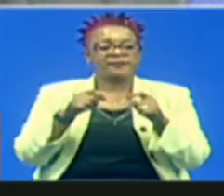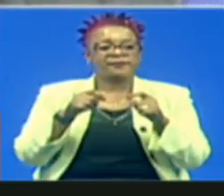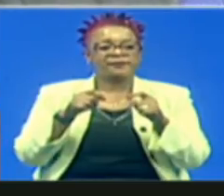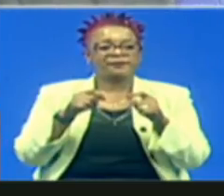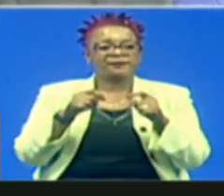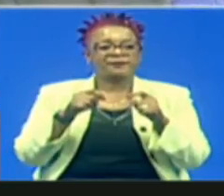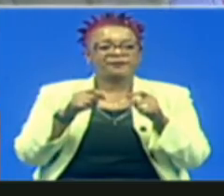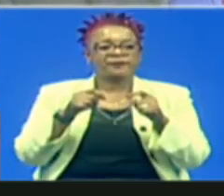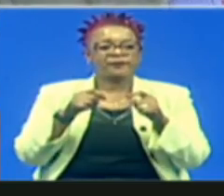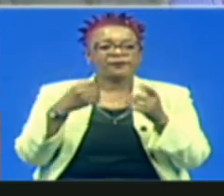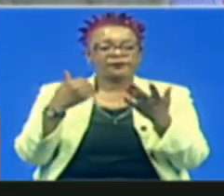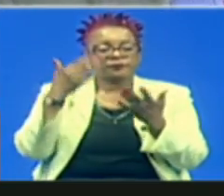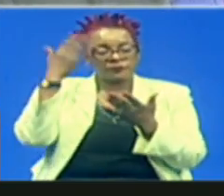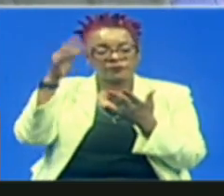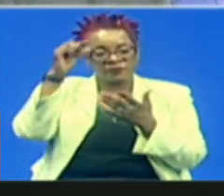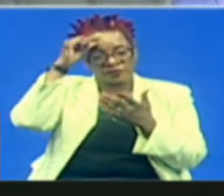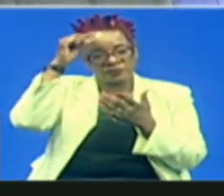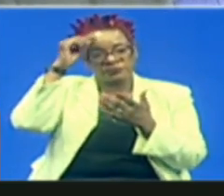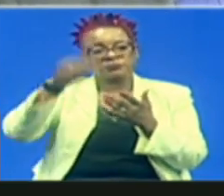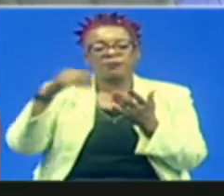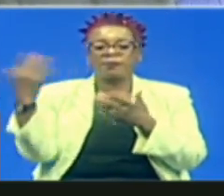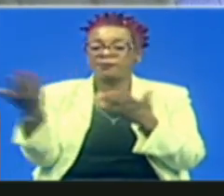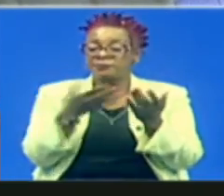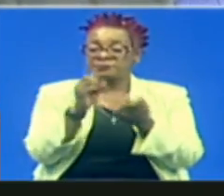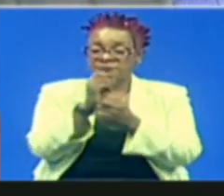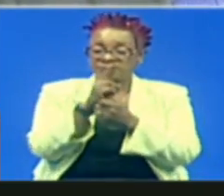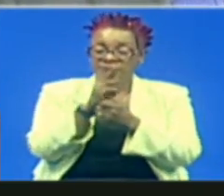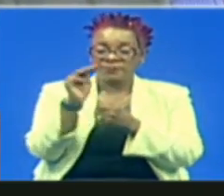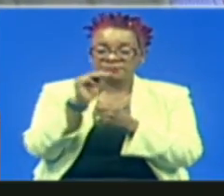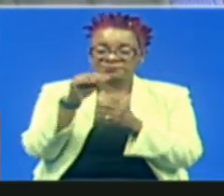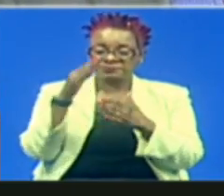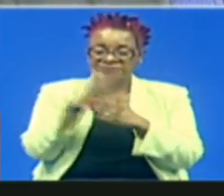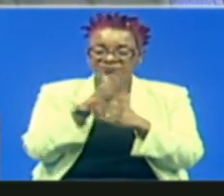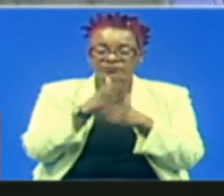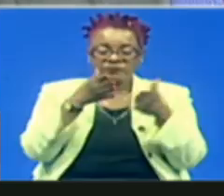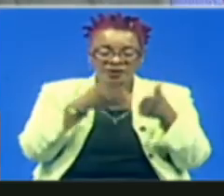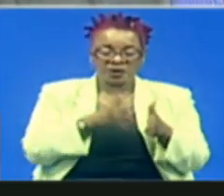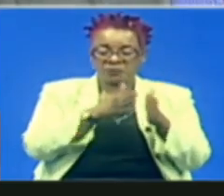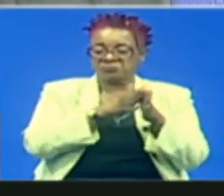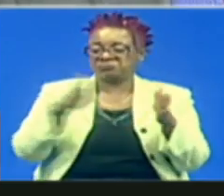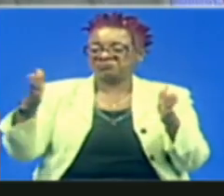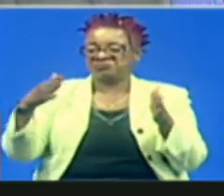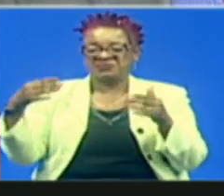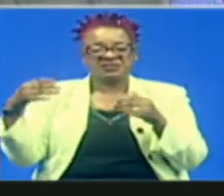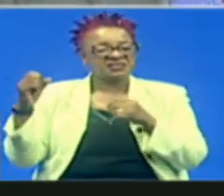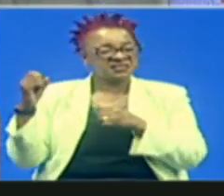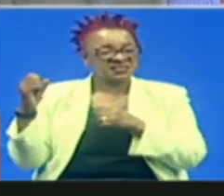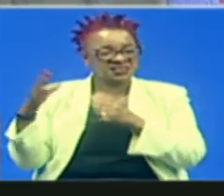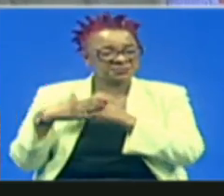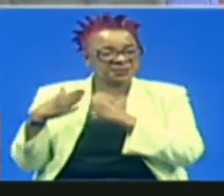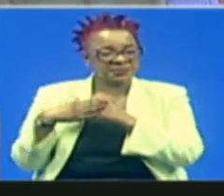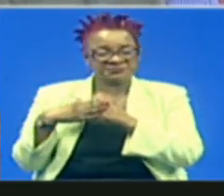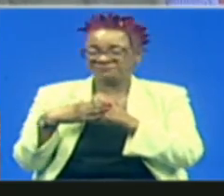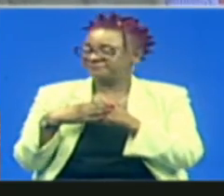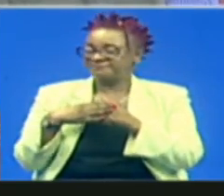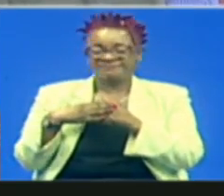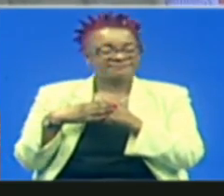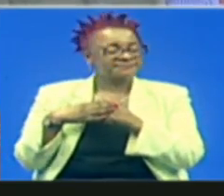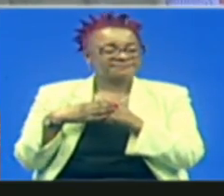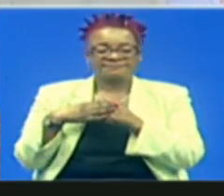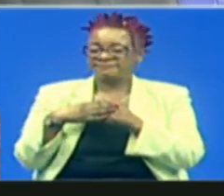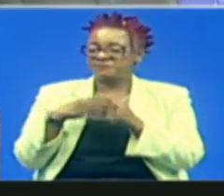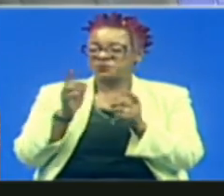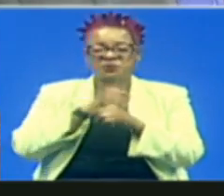whether government can bring in 12 million between now and September. I doubt it. We don't consume so